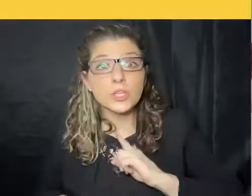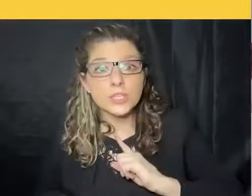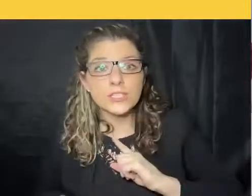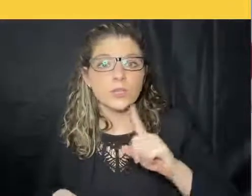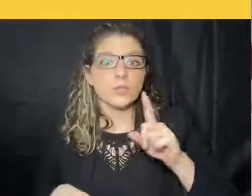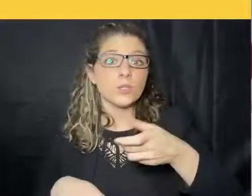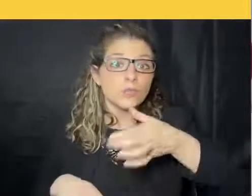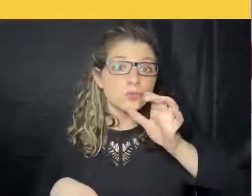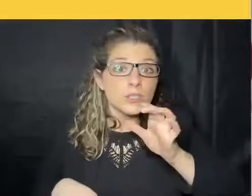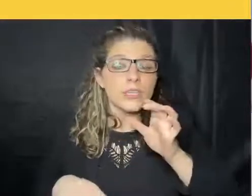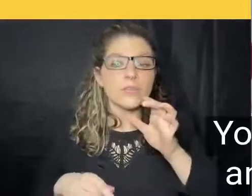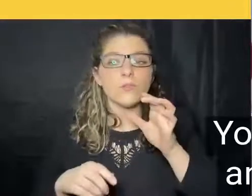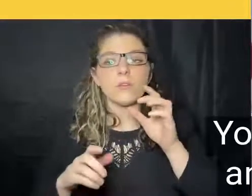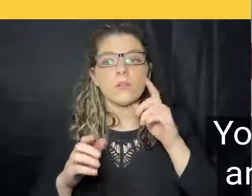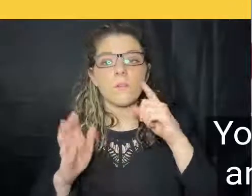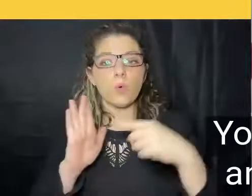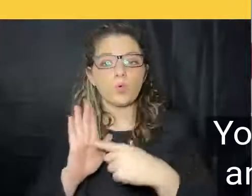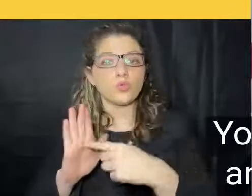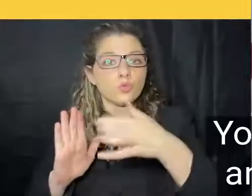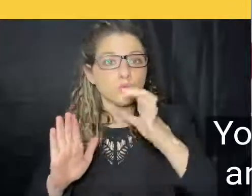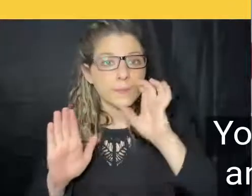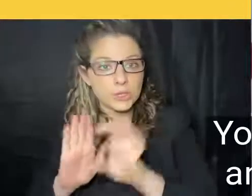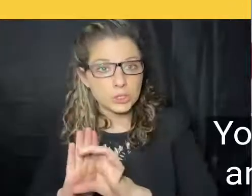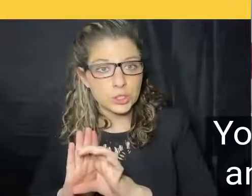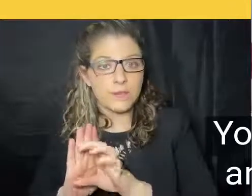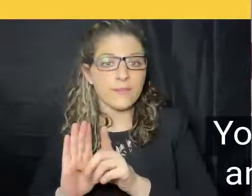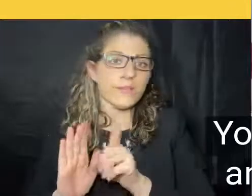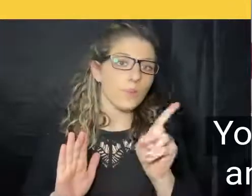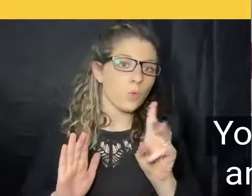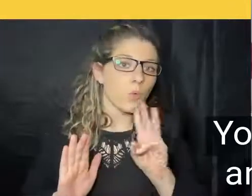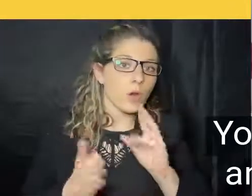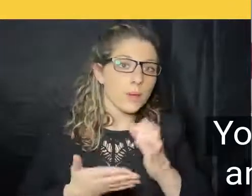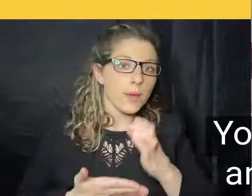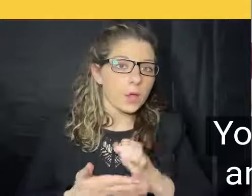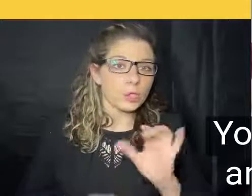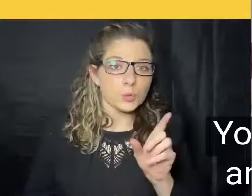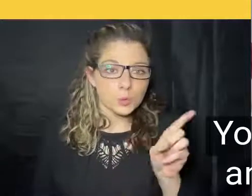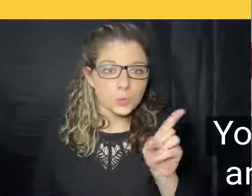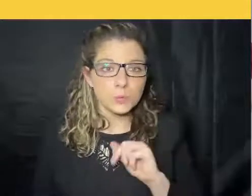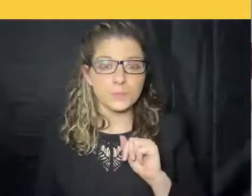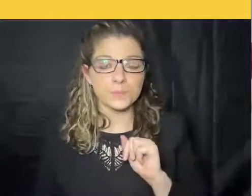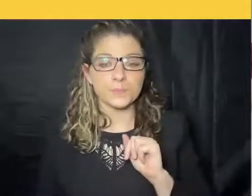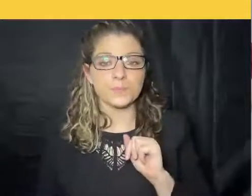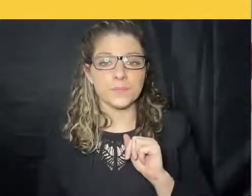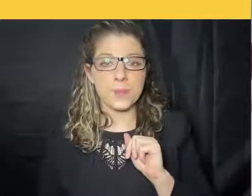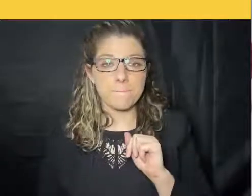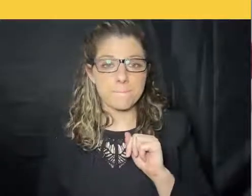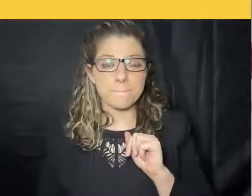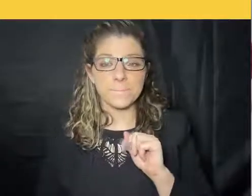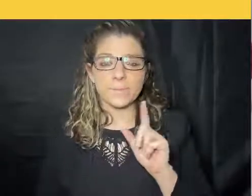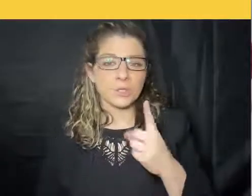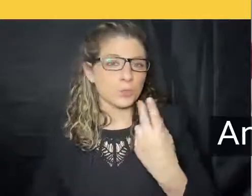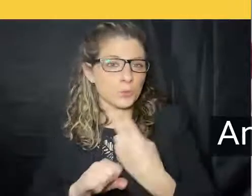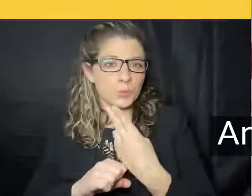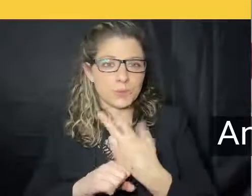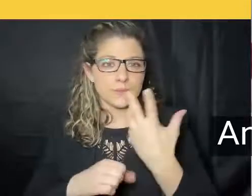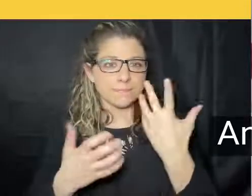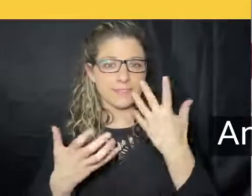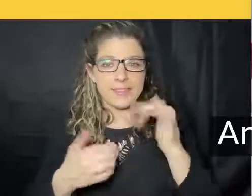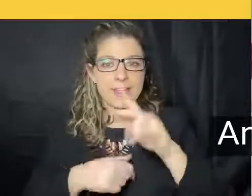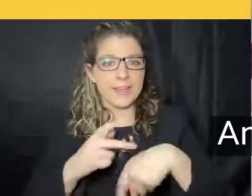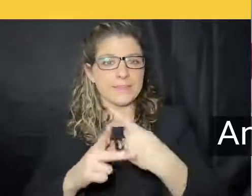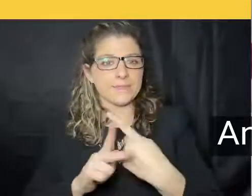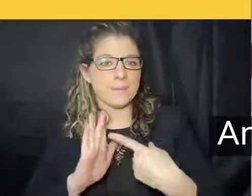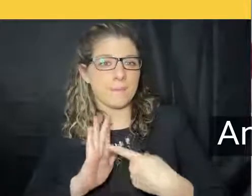are you thirsty? Do you need to drink? You could point to the drink picture and then point to the water bottle and just